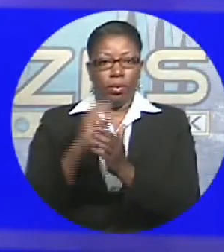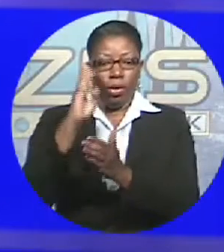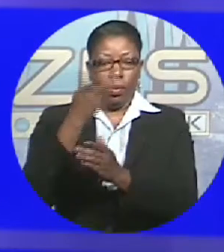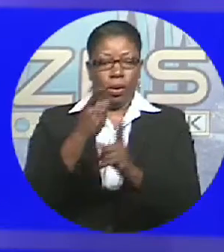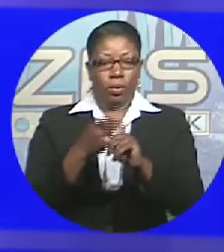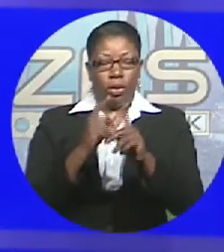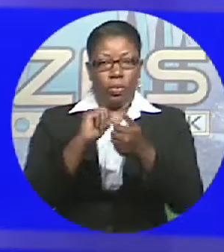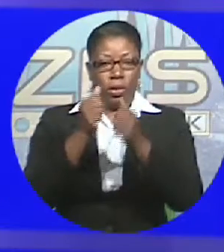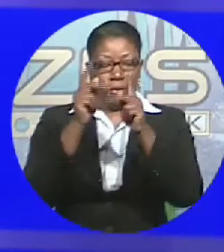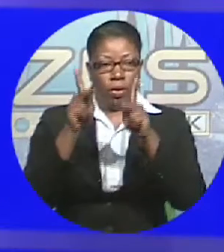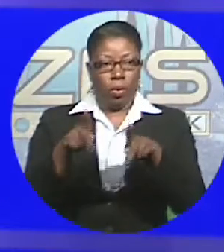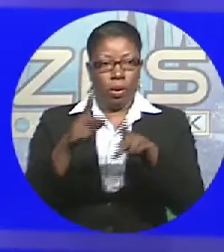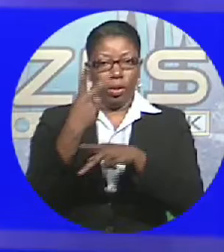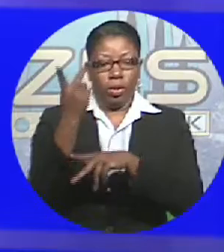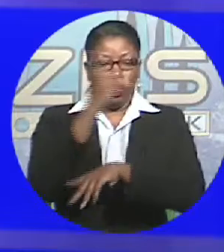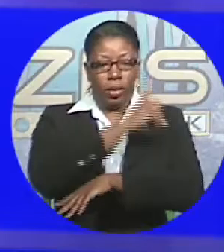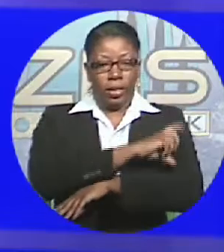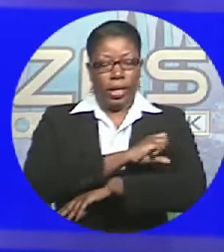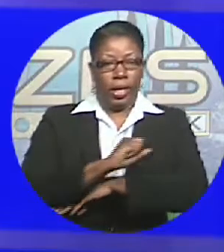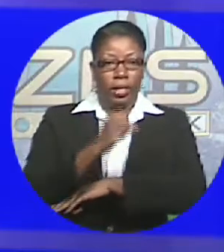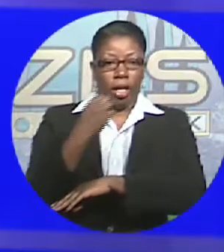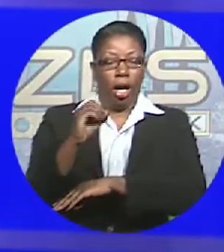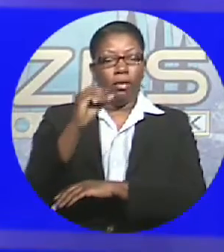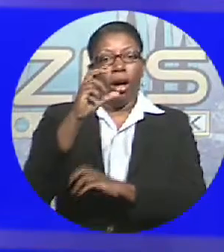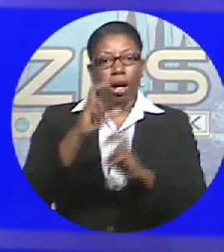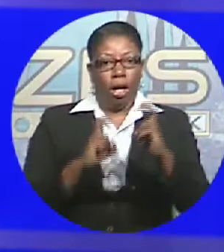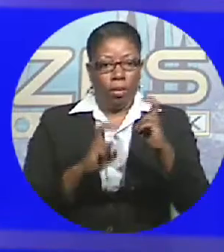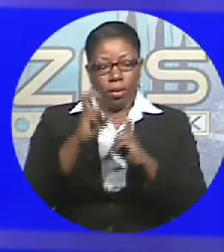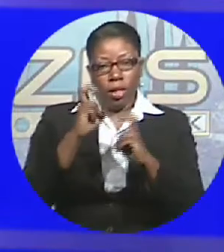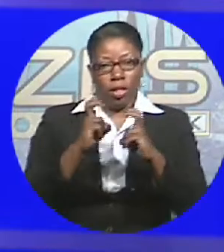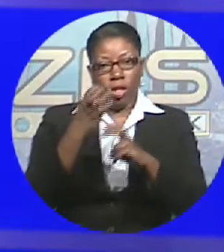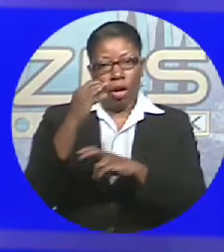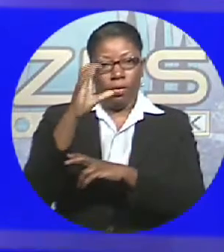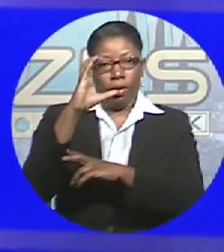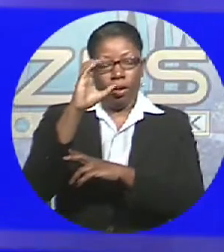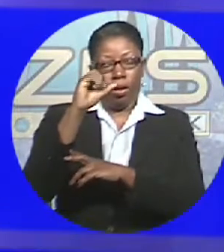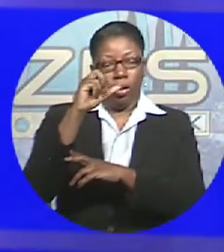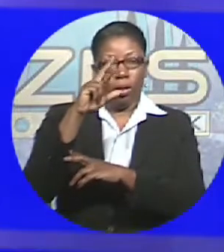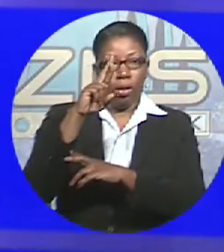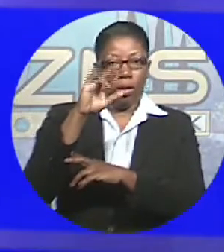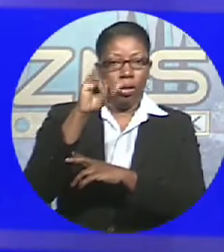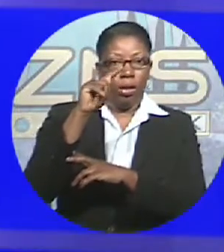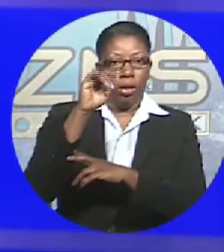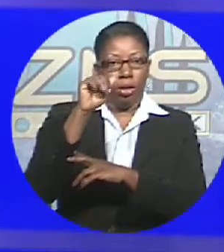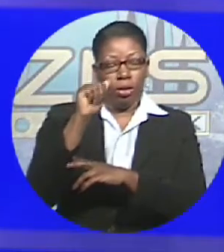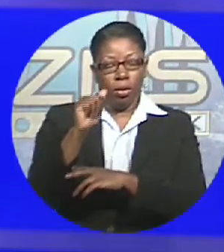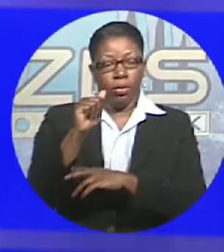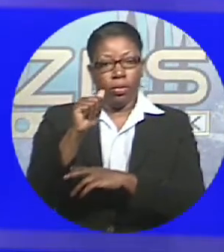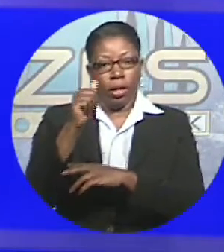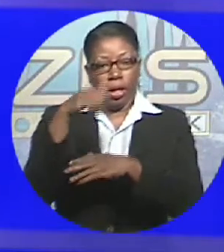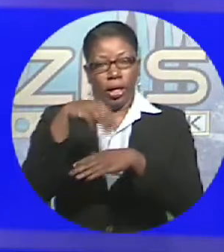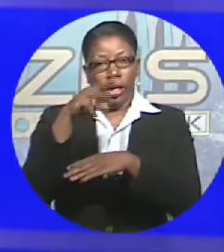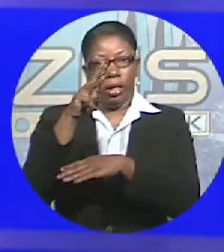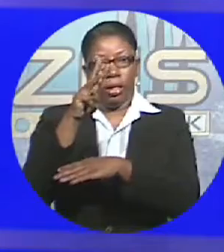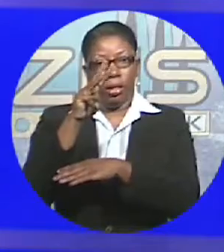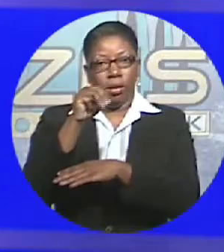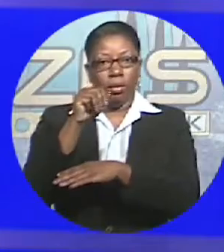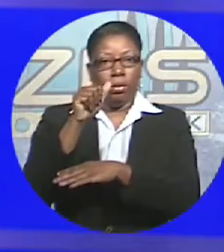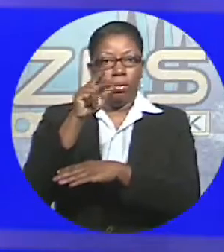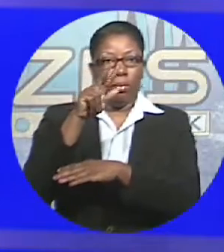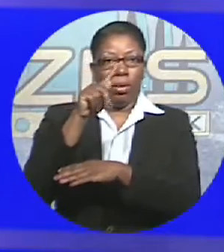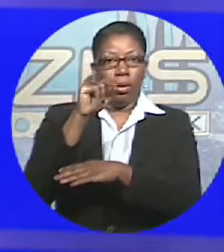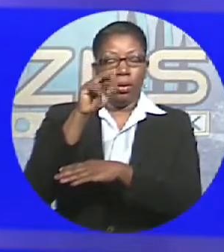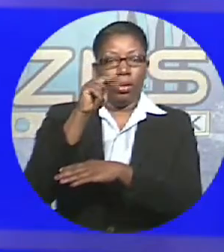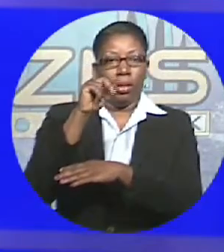Welcome to sports, everybody. 2 days of competition complete at the CARIFTA Track and Field Championships in Martinique. Our Kelsey Johnson